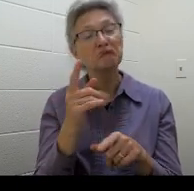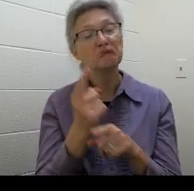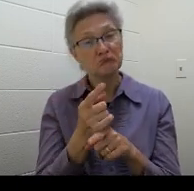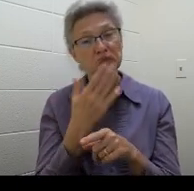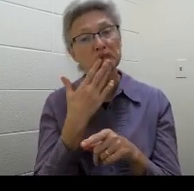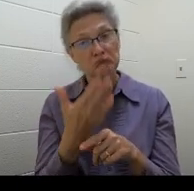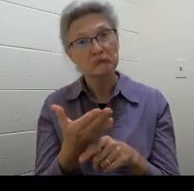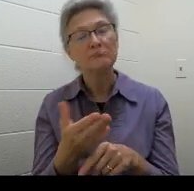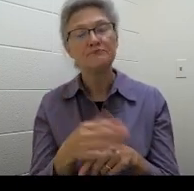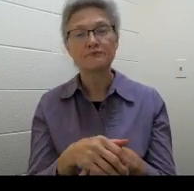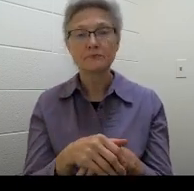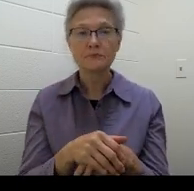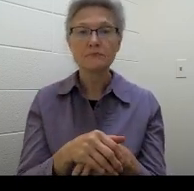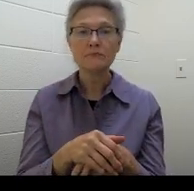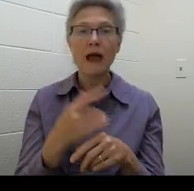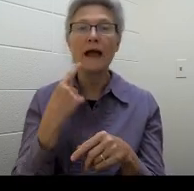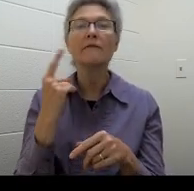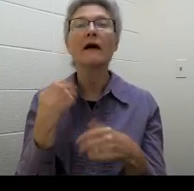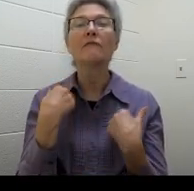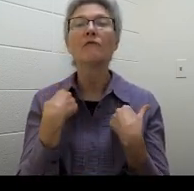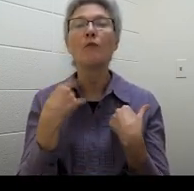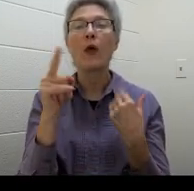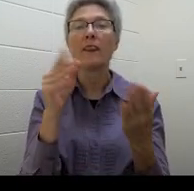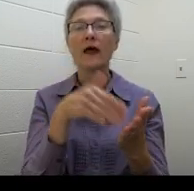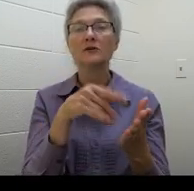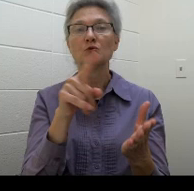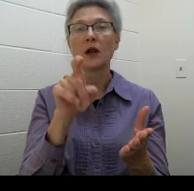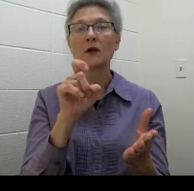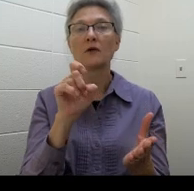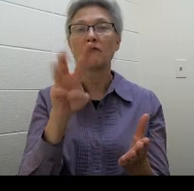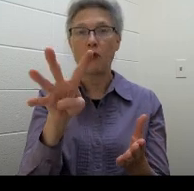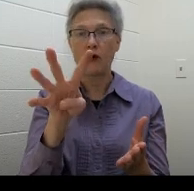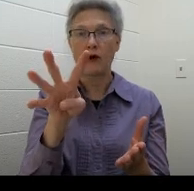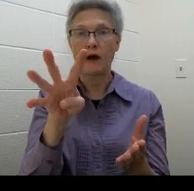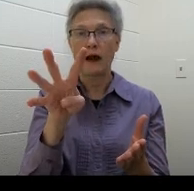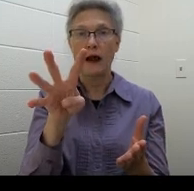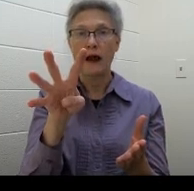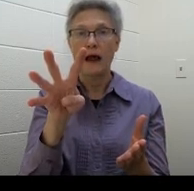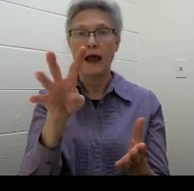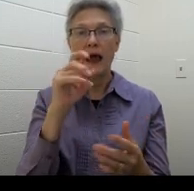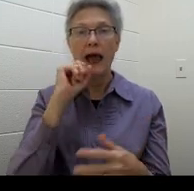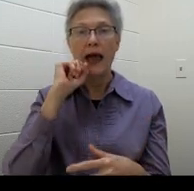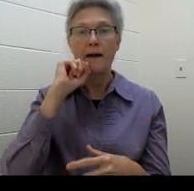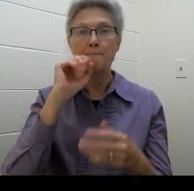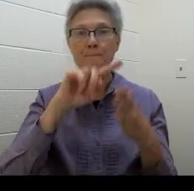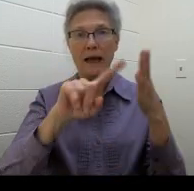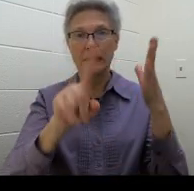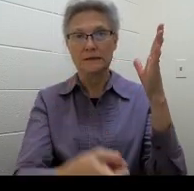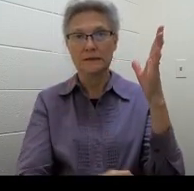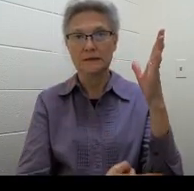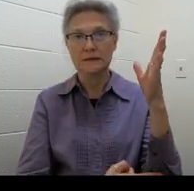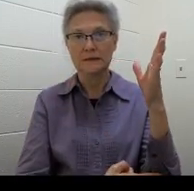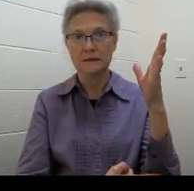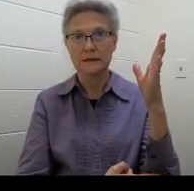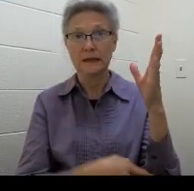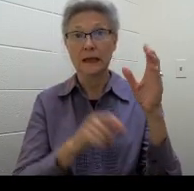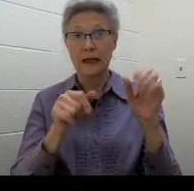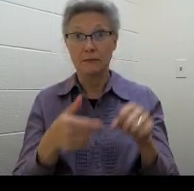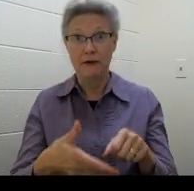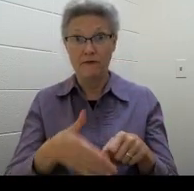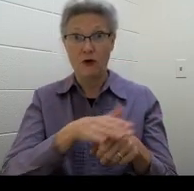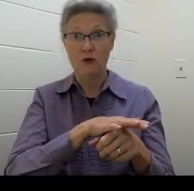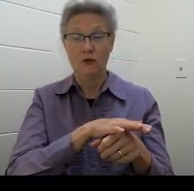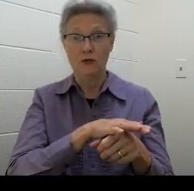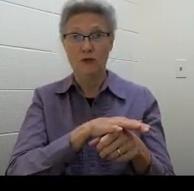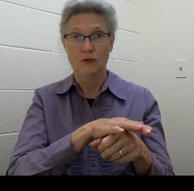So I have 1,104 baskets can be filled.